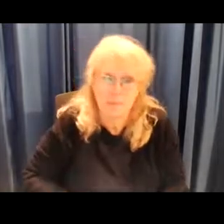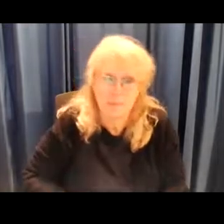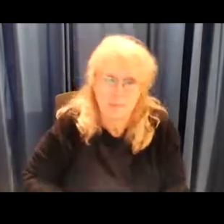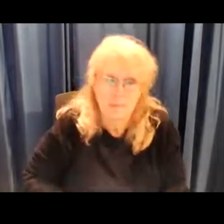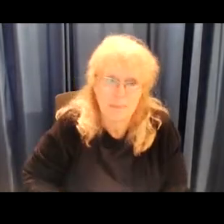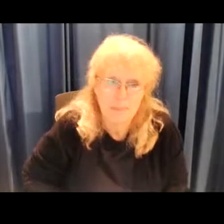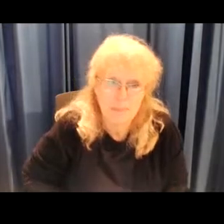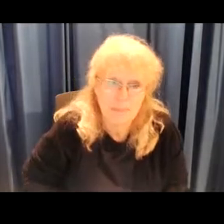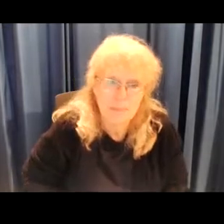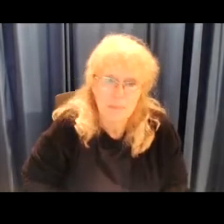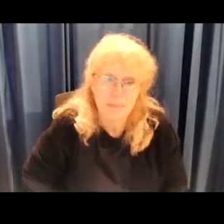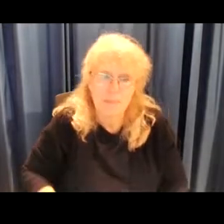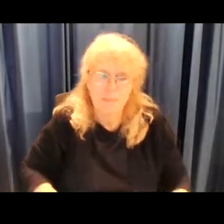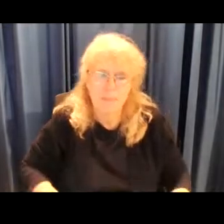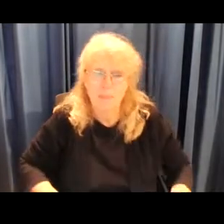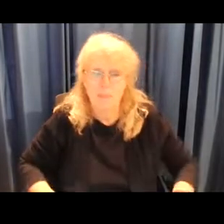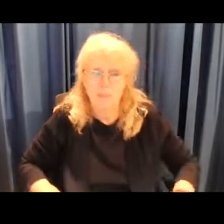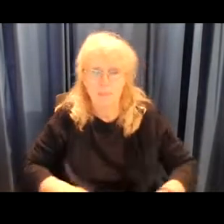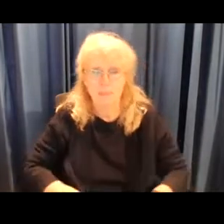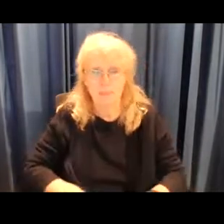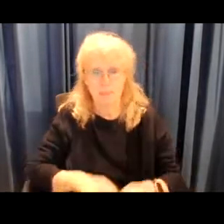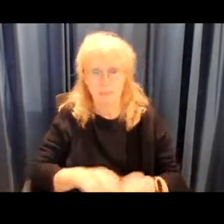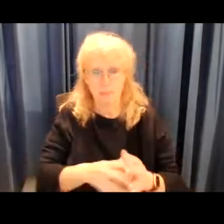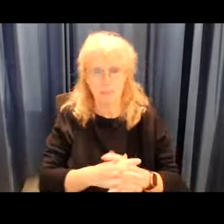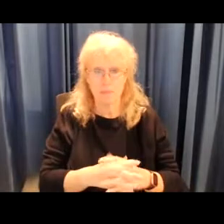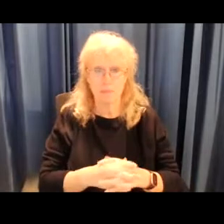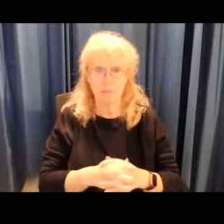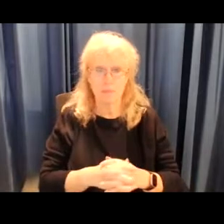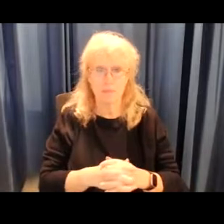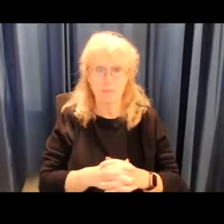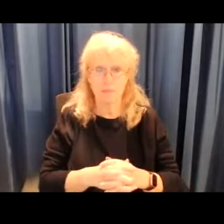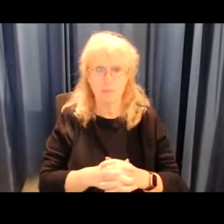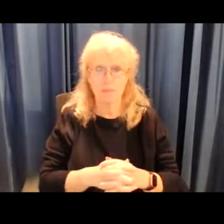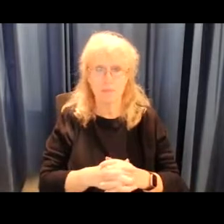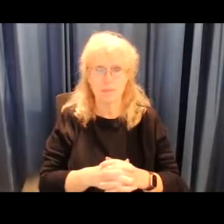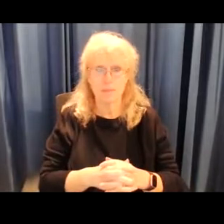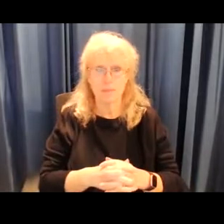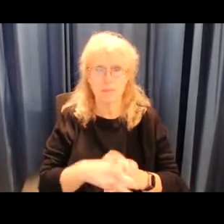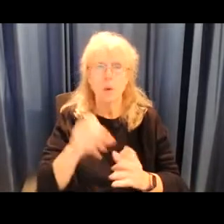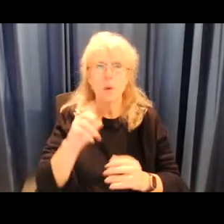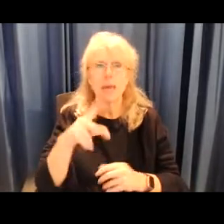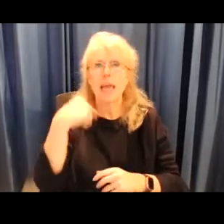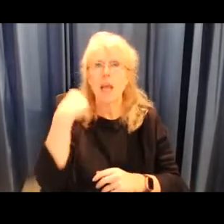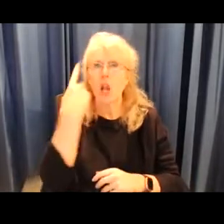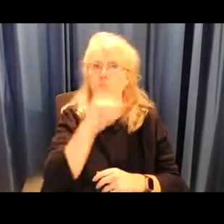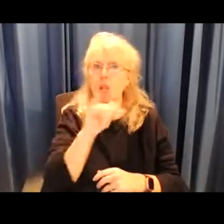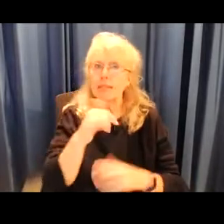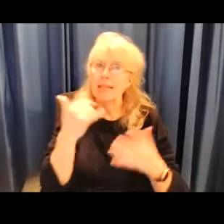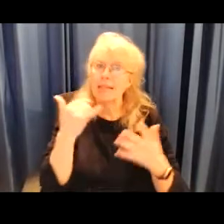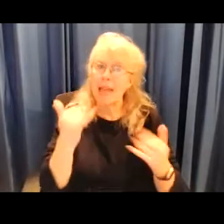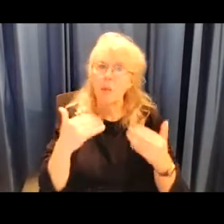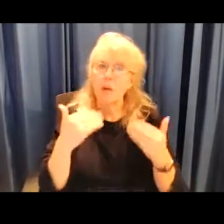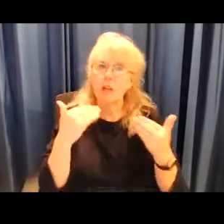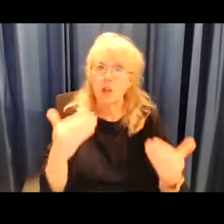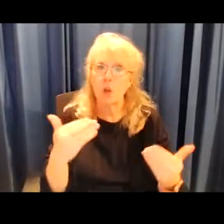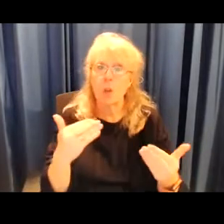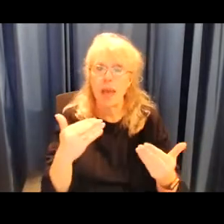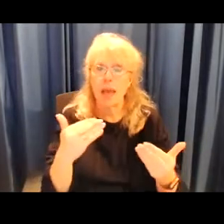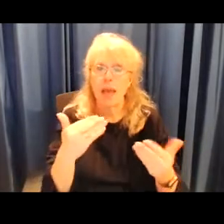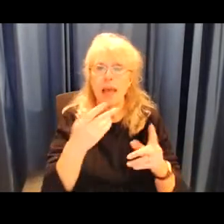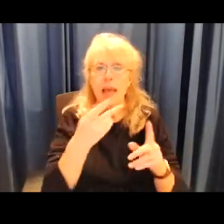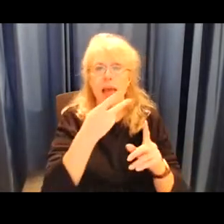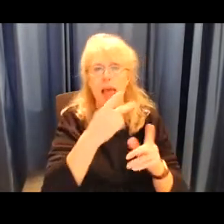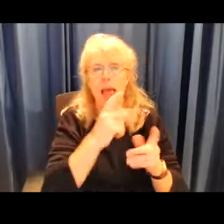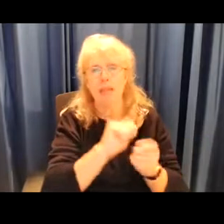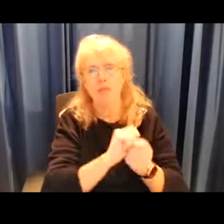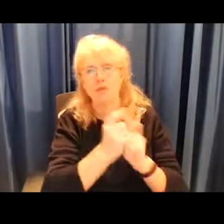Okay, and it looks like we are going to go ahead and make the transition earlier and save some more time